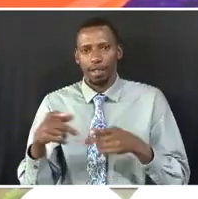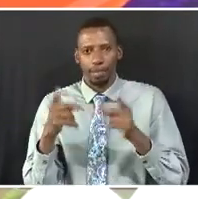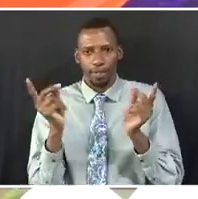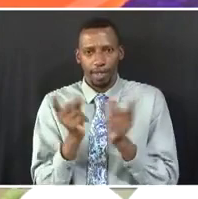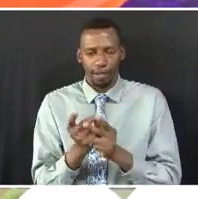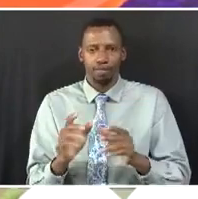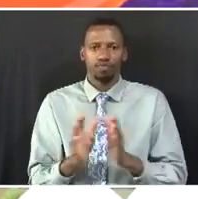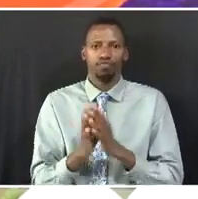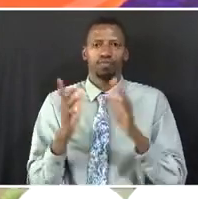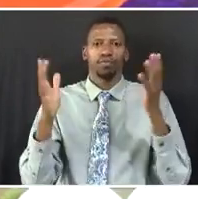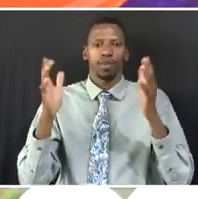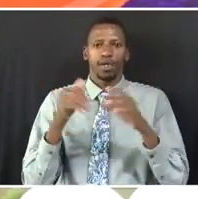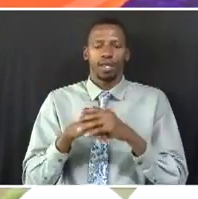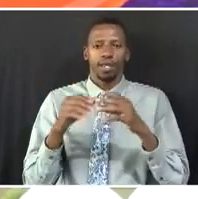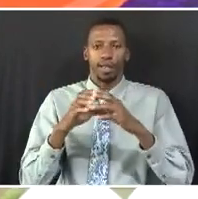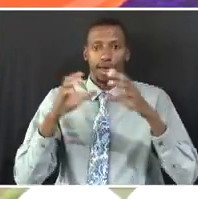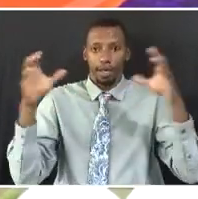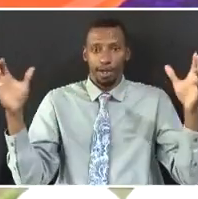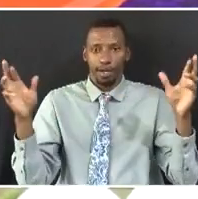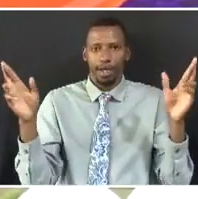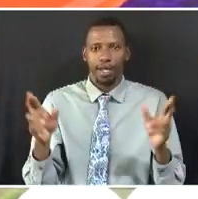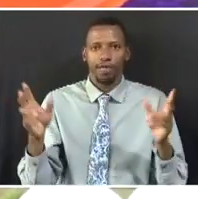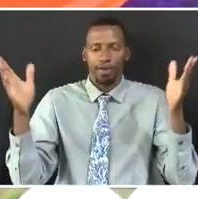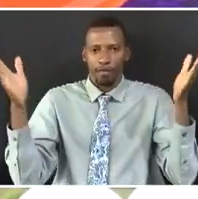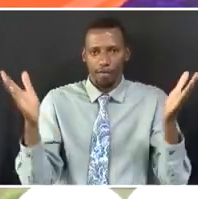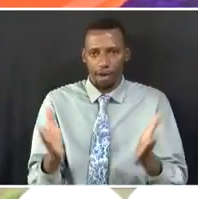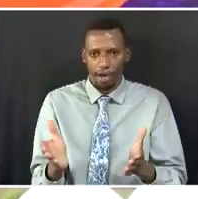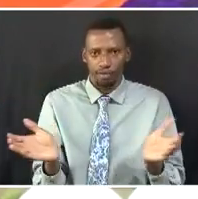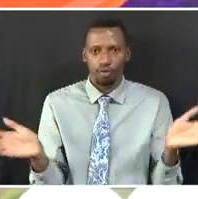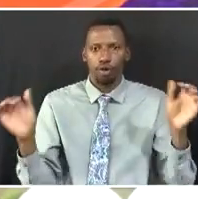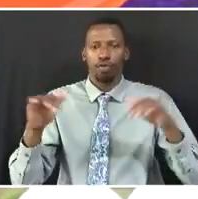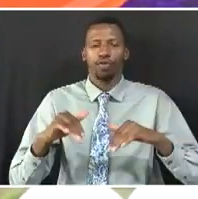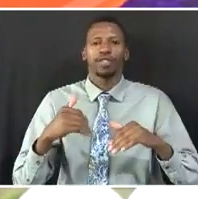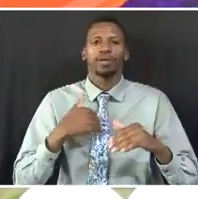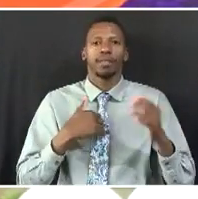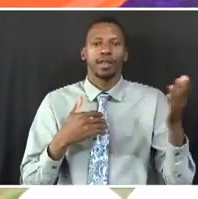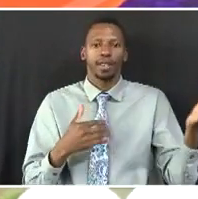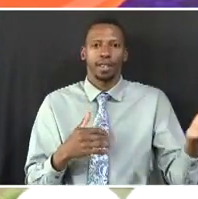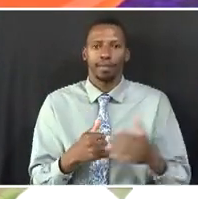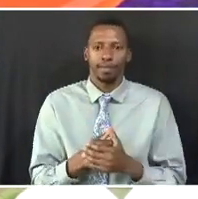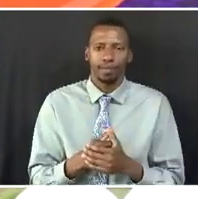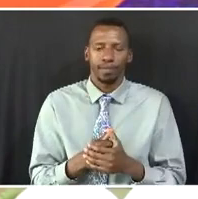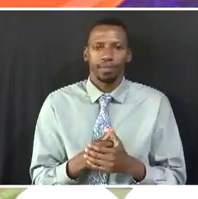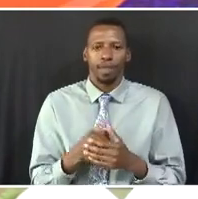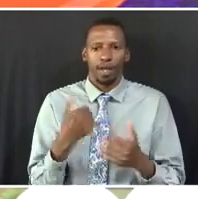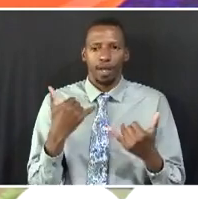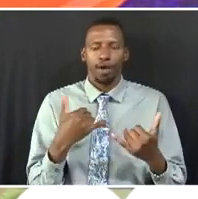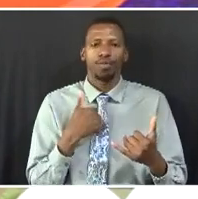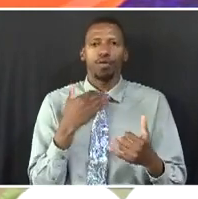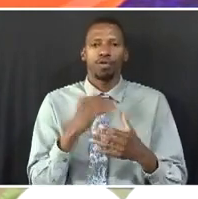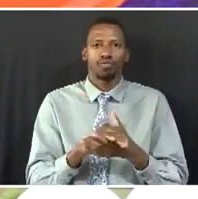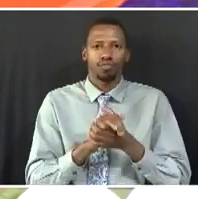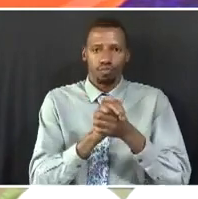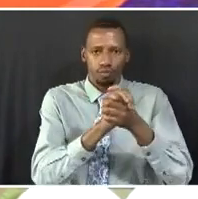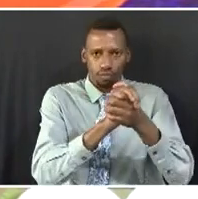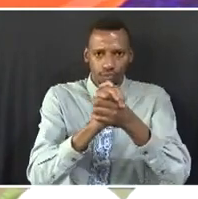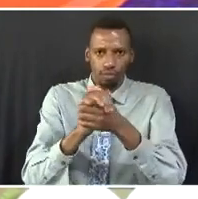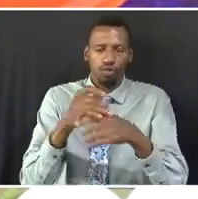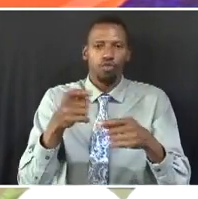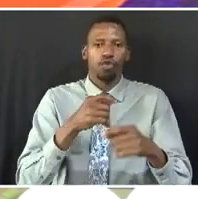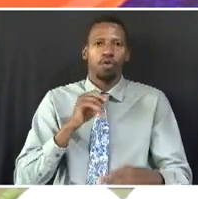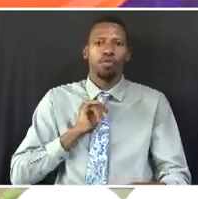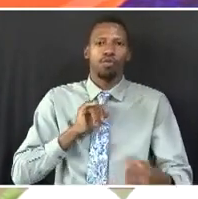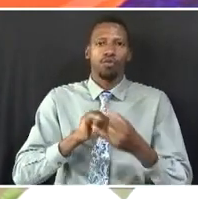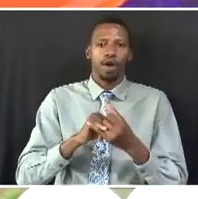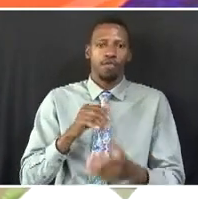within the Greater Rift Valley Conference, where I come from. I want to bring you greetings from my wife,